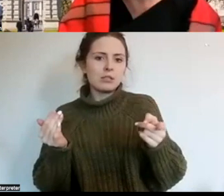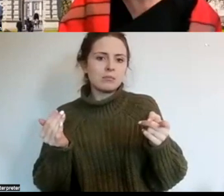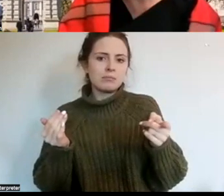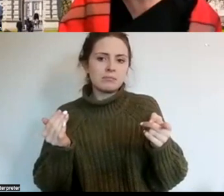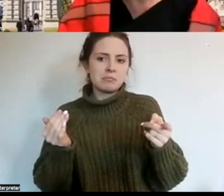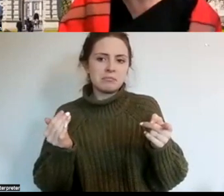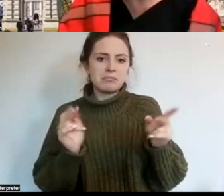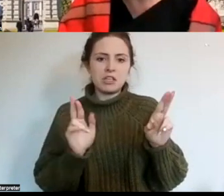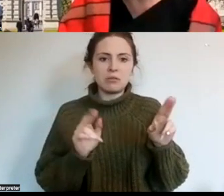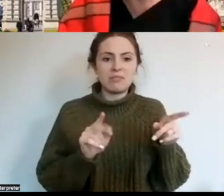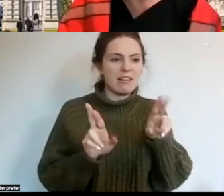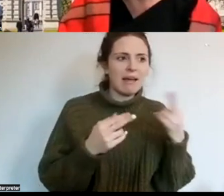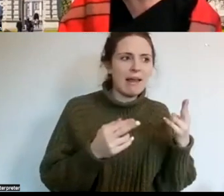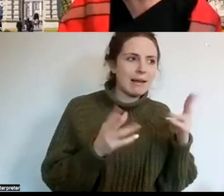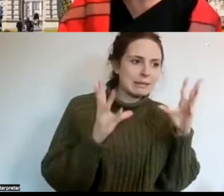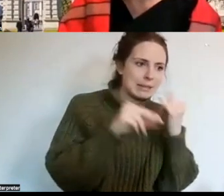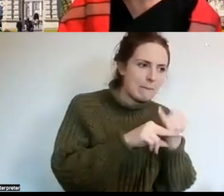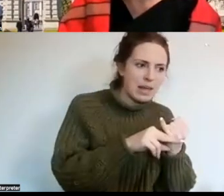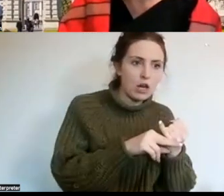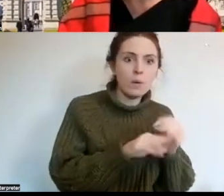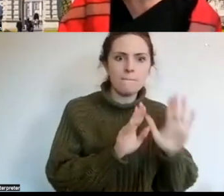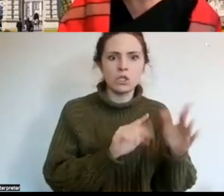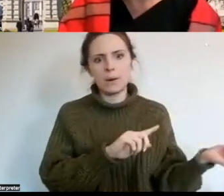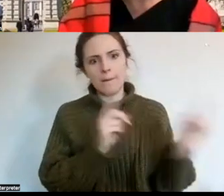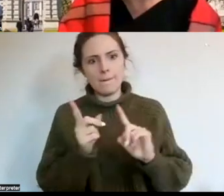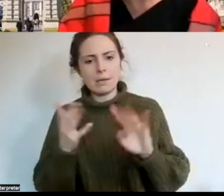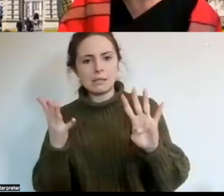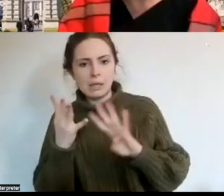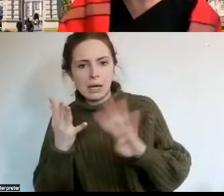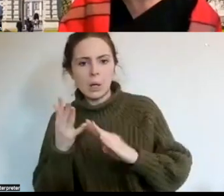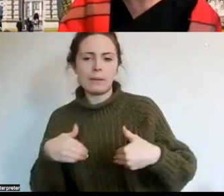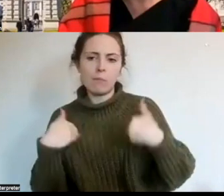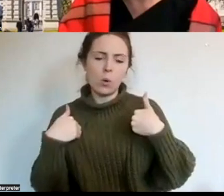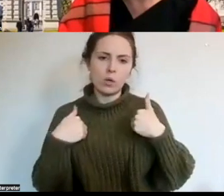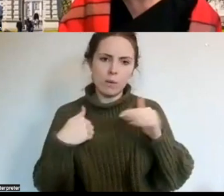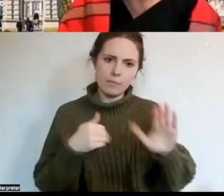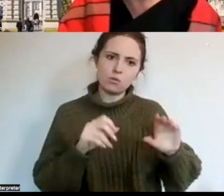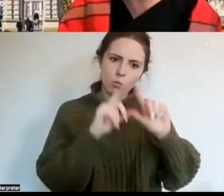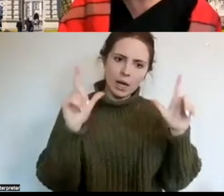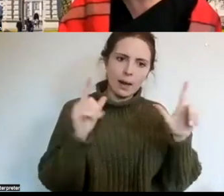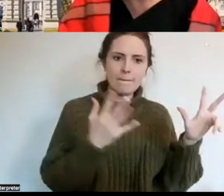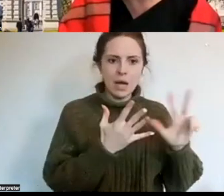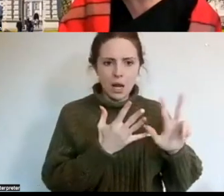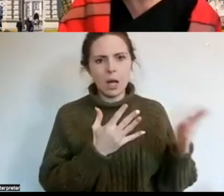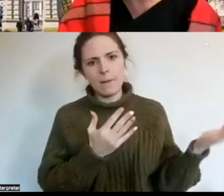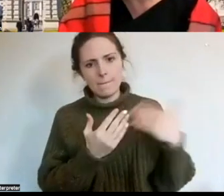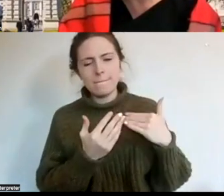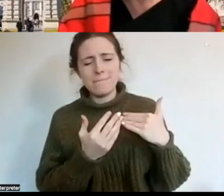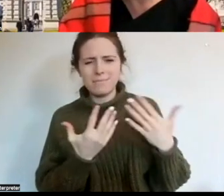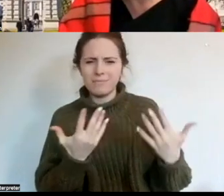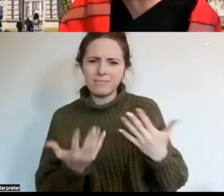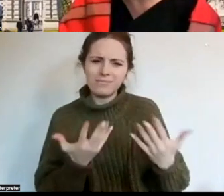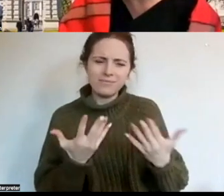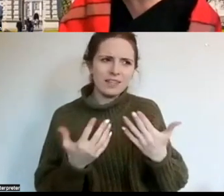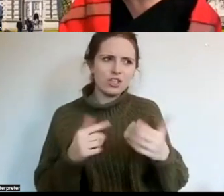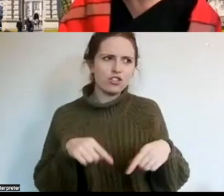can't have your lie-in now anymore, you have to start getting back up at you know, 8 o'clock to be ready to go on the bus. So they were